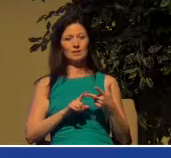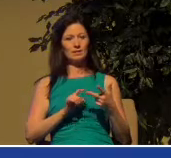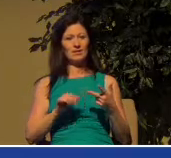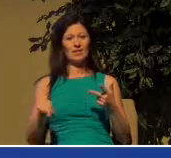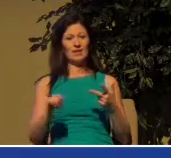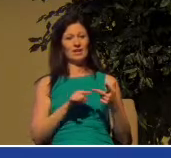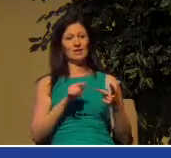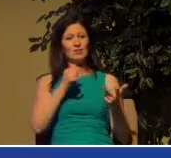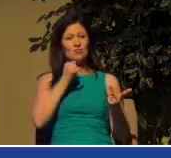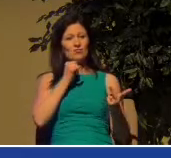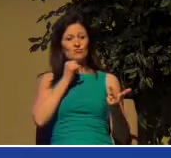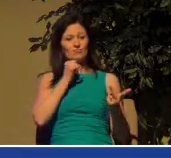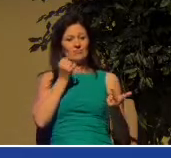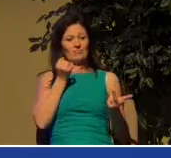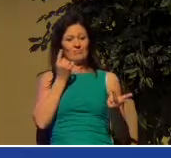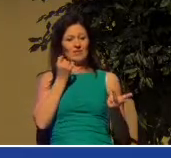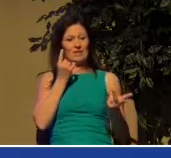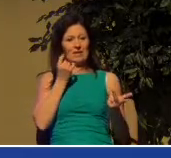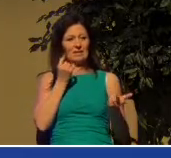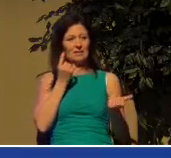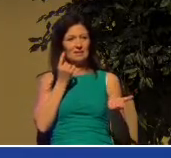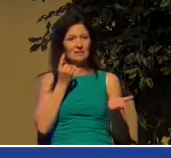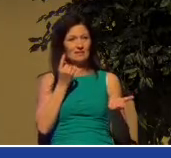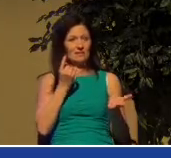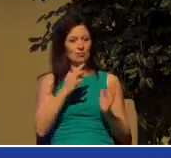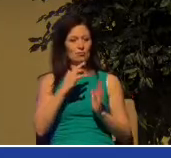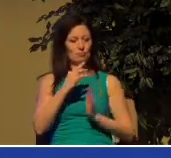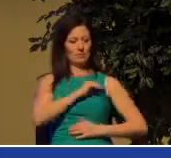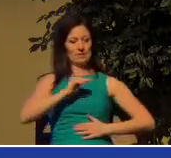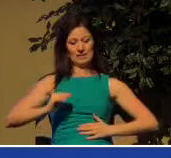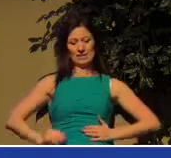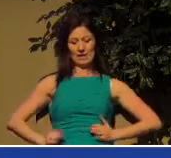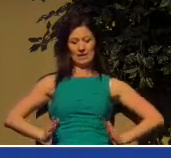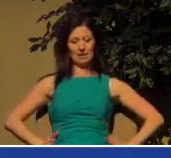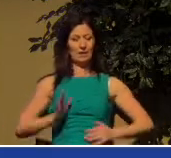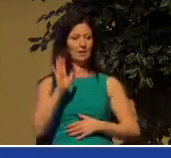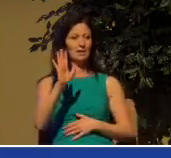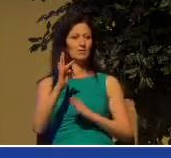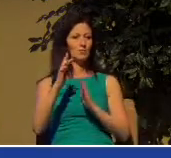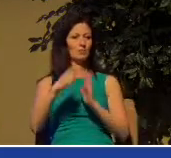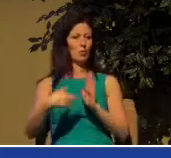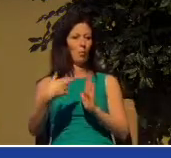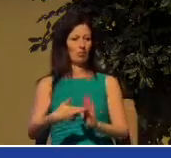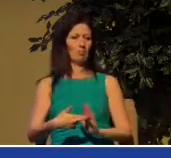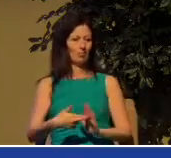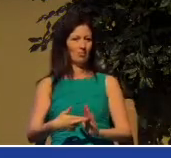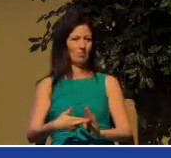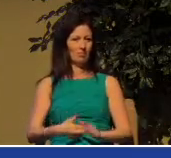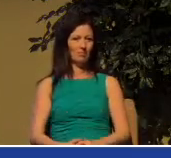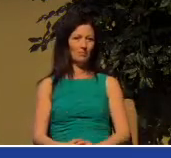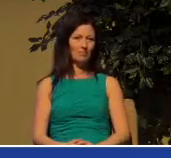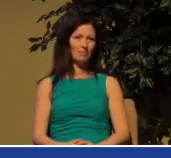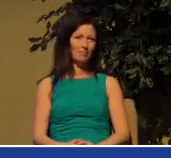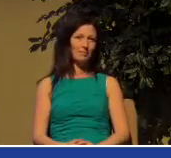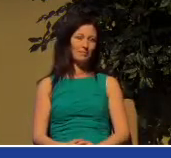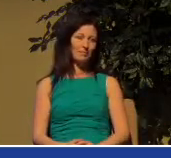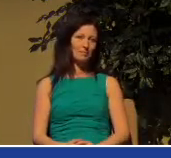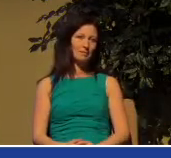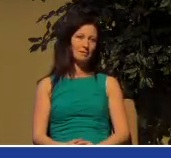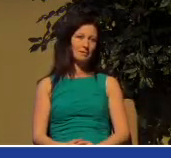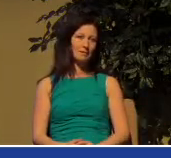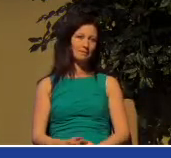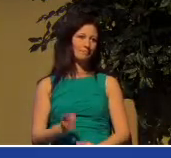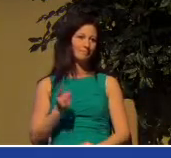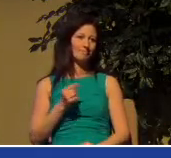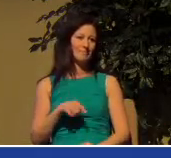They failed to understand the role of the Messiah. They